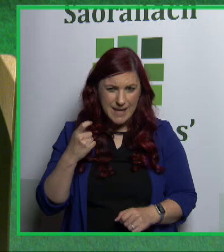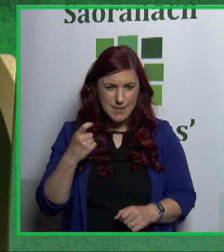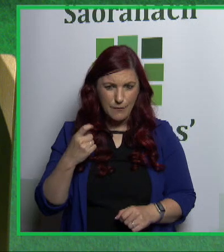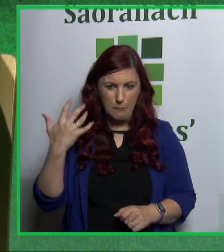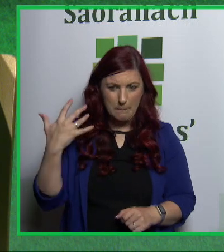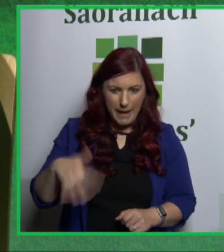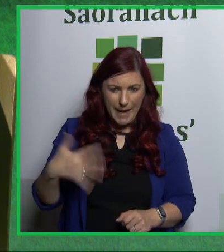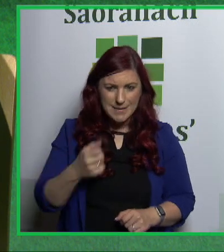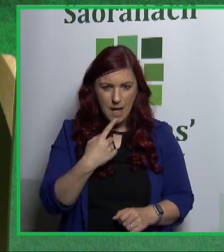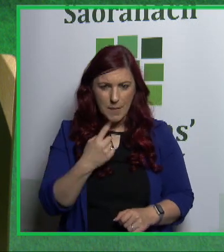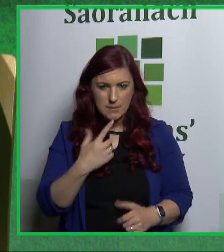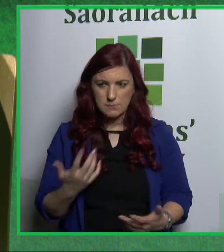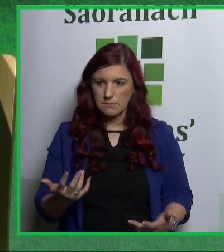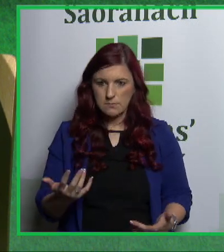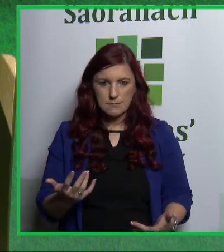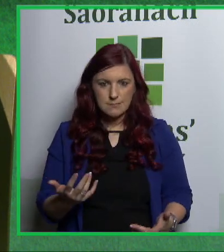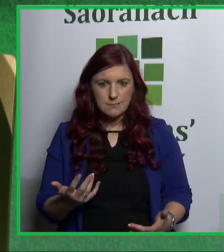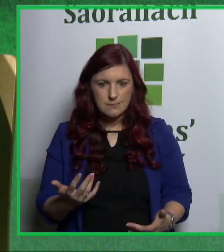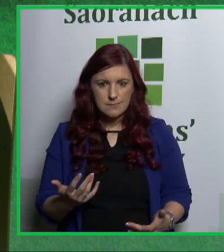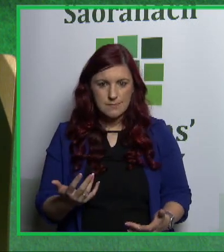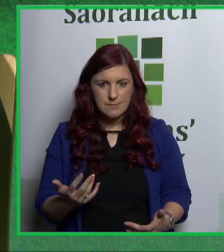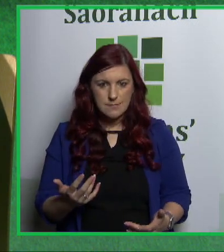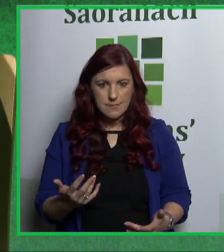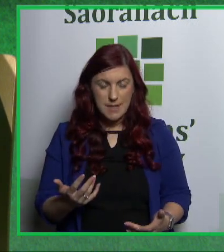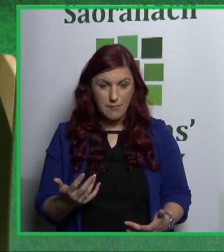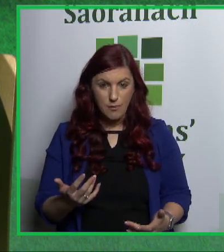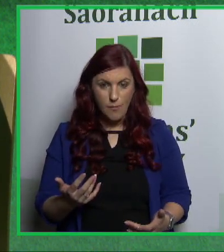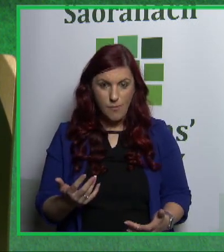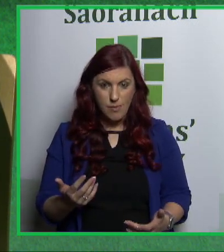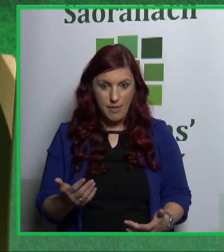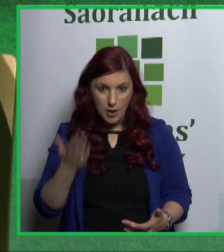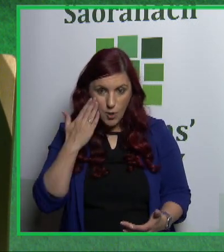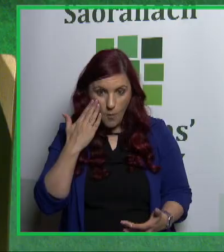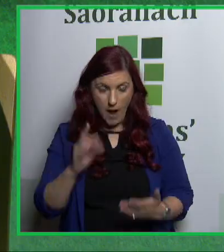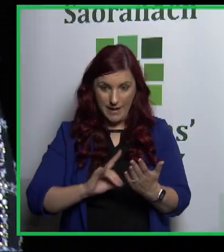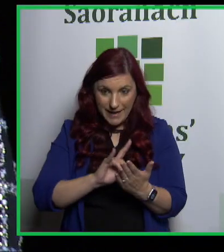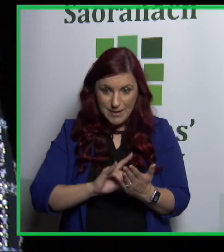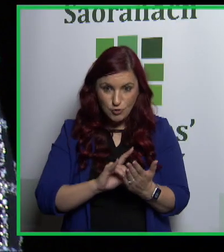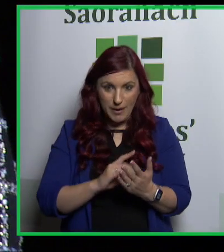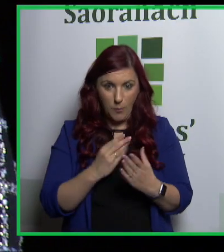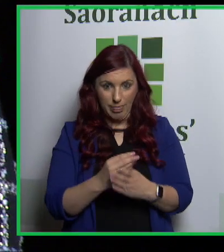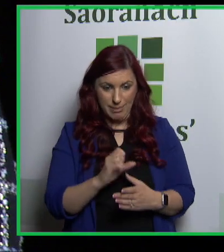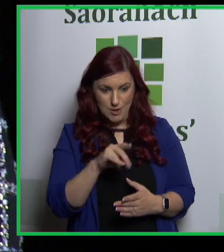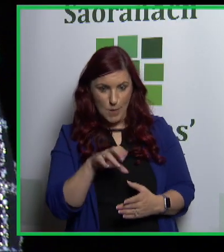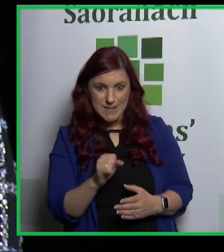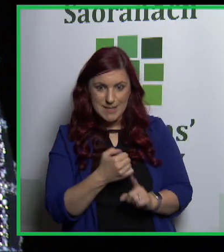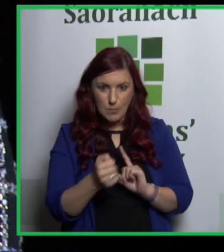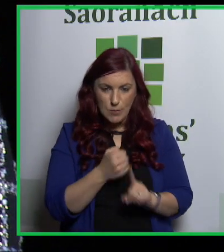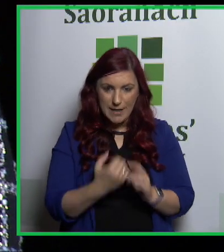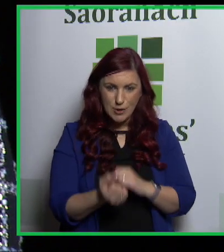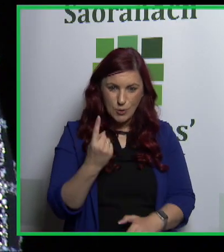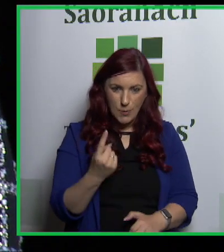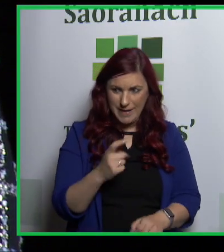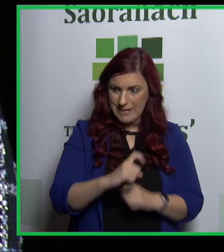painkiller. And then even knowing that I had like substance problems anyway, so